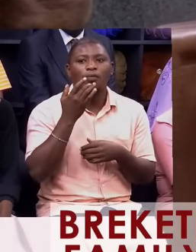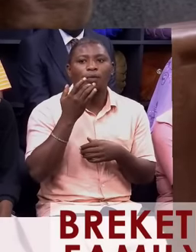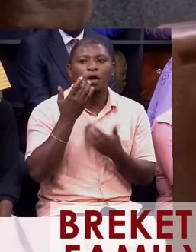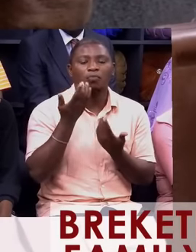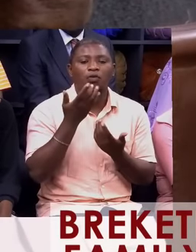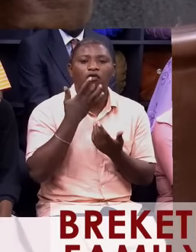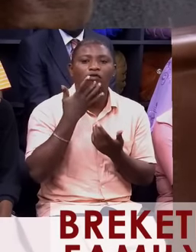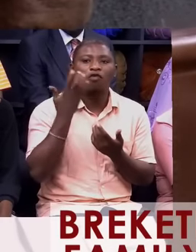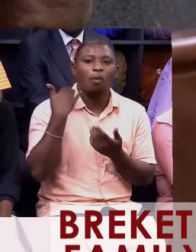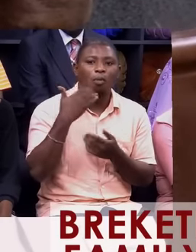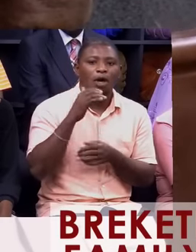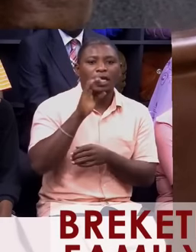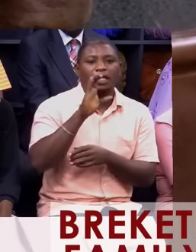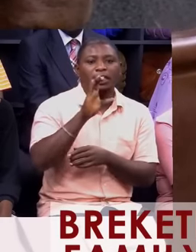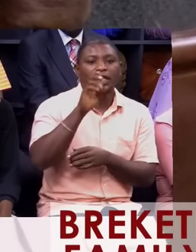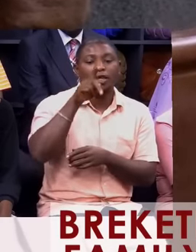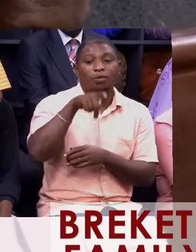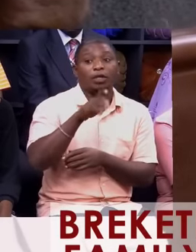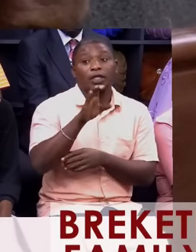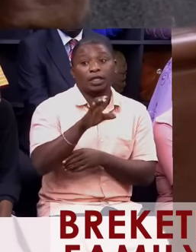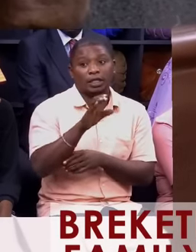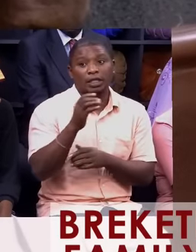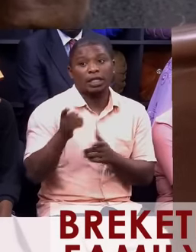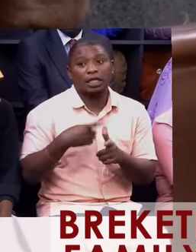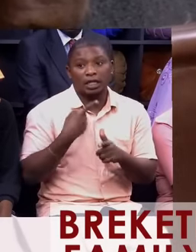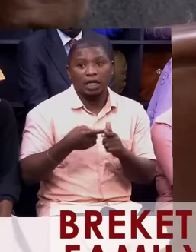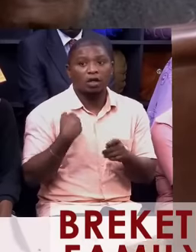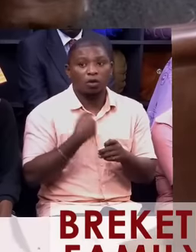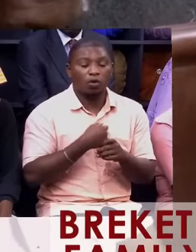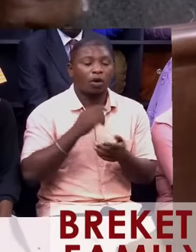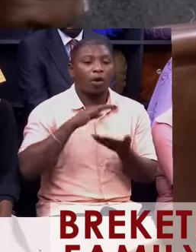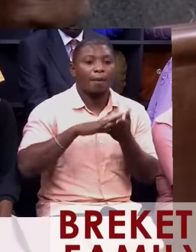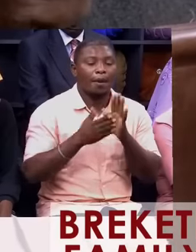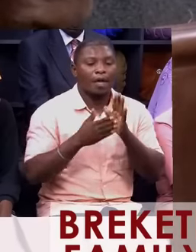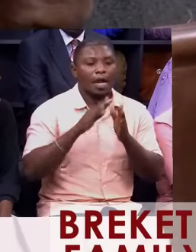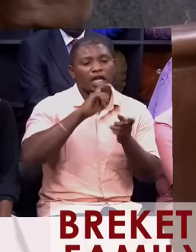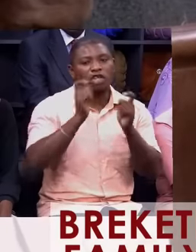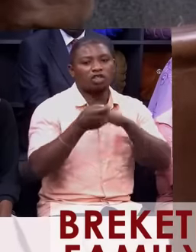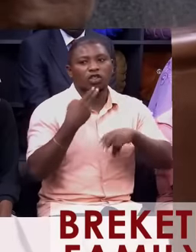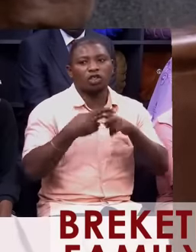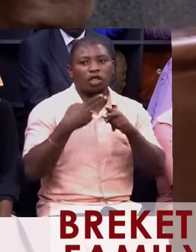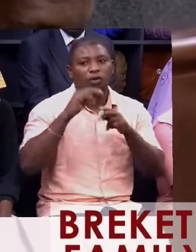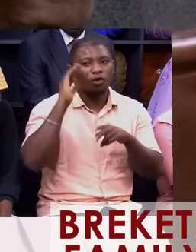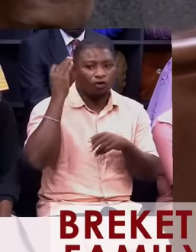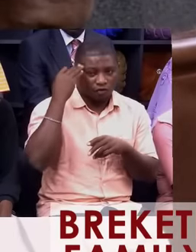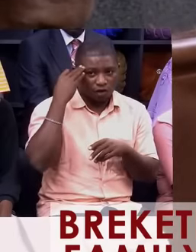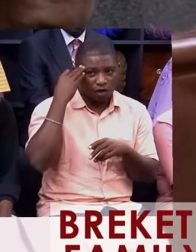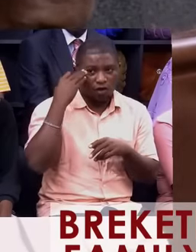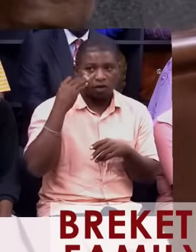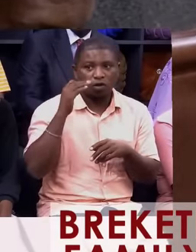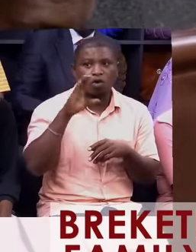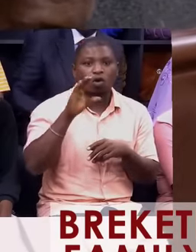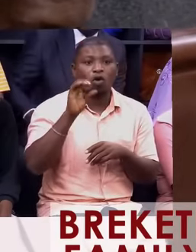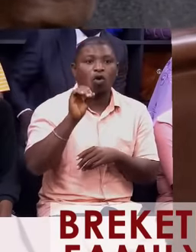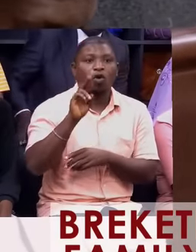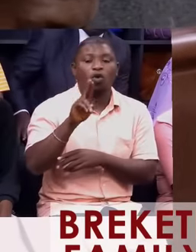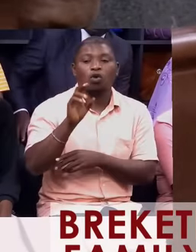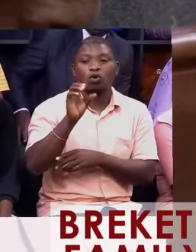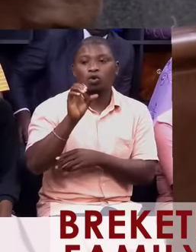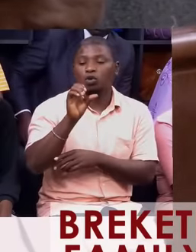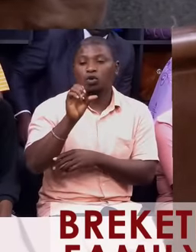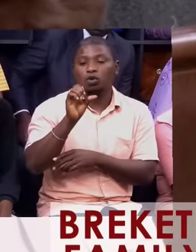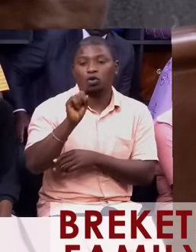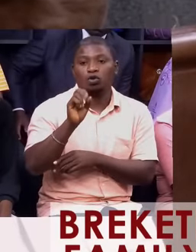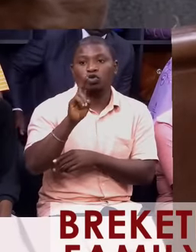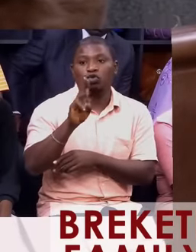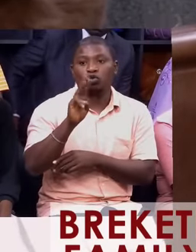protection commission Council then we became Federal competition and consumer protection commission and then before then it was